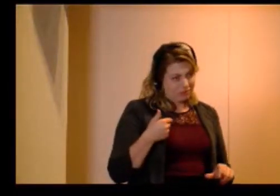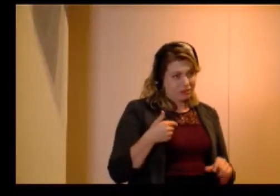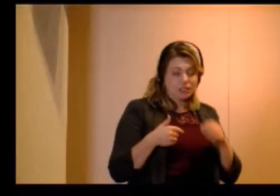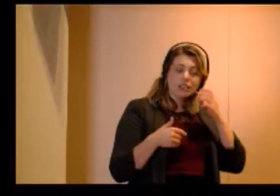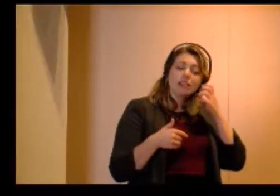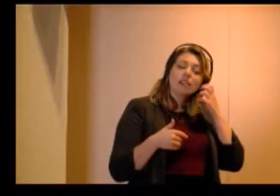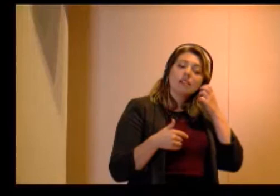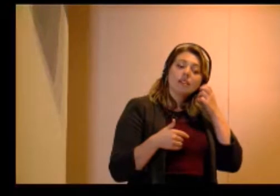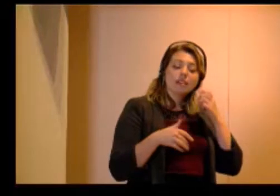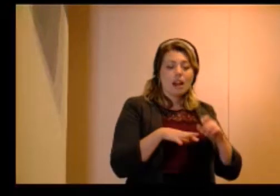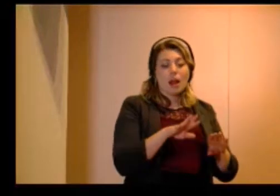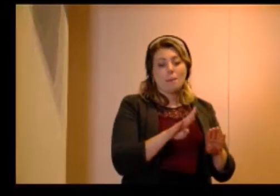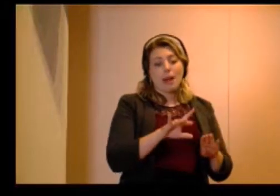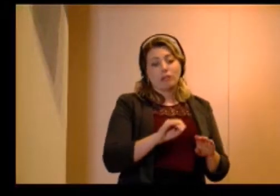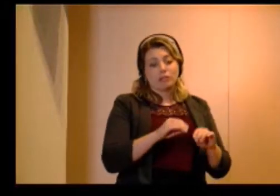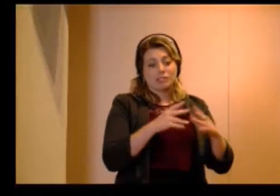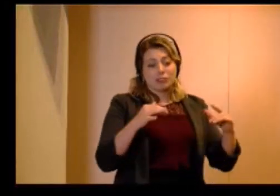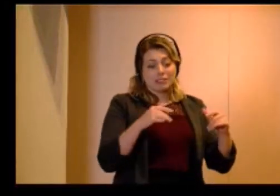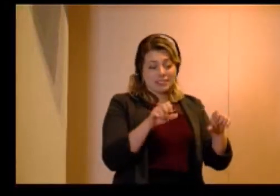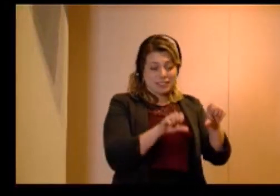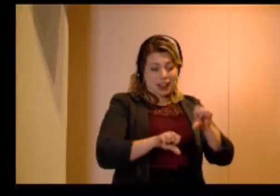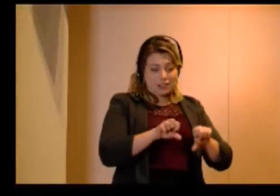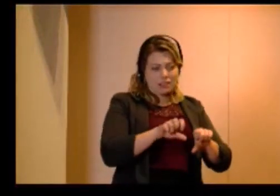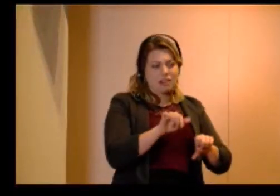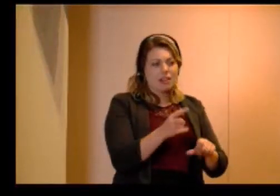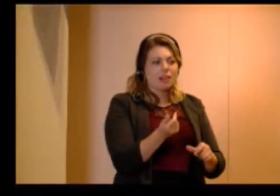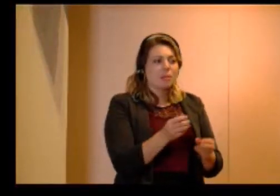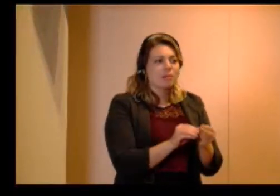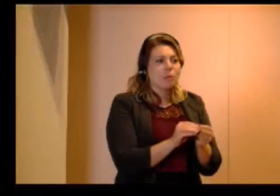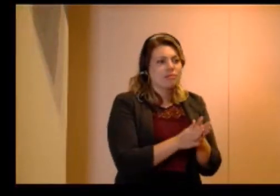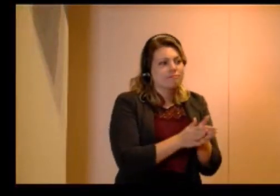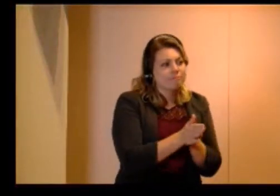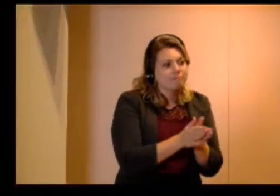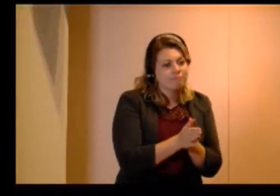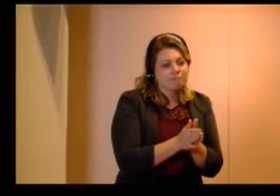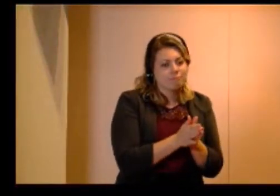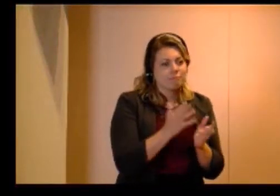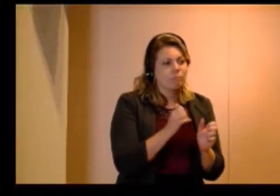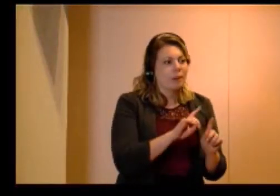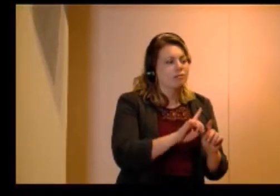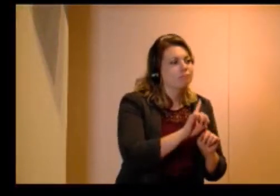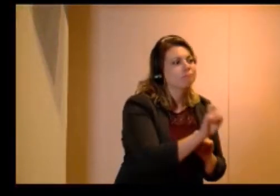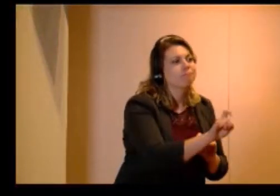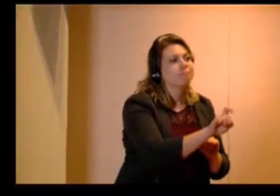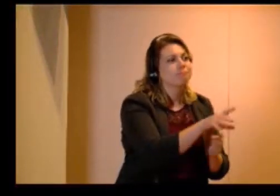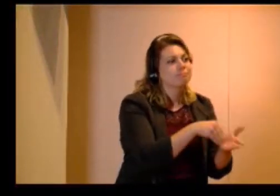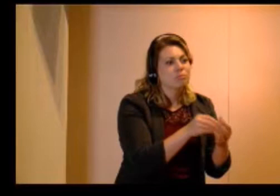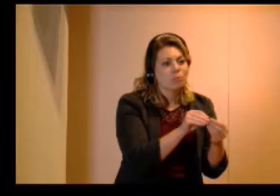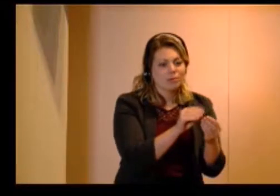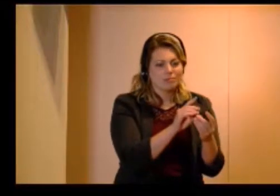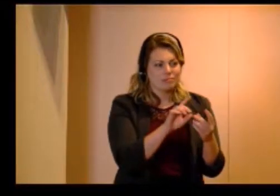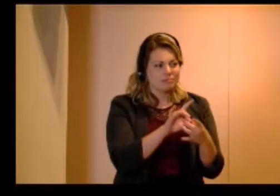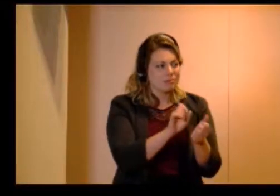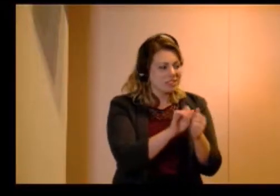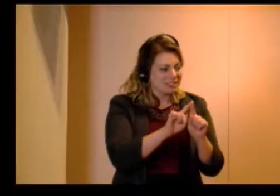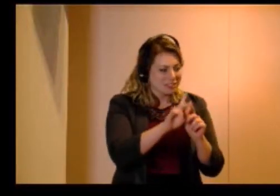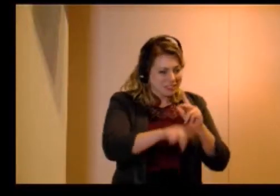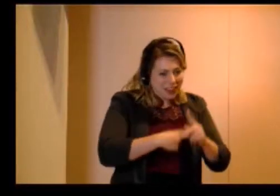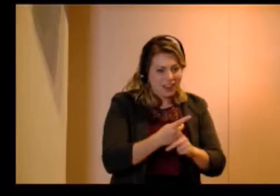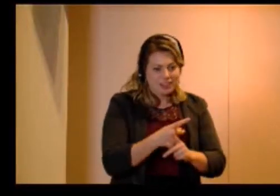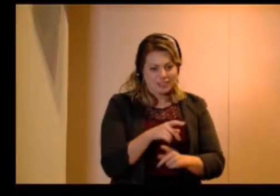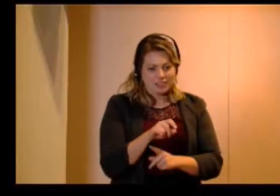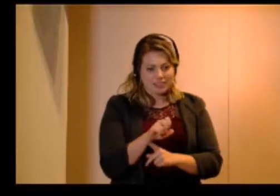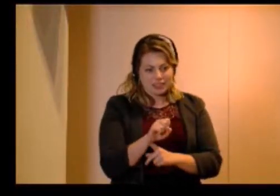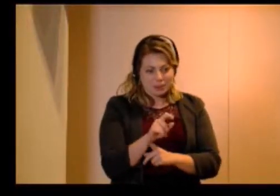biodiversity science, it's more kind of motivation to go out there and learn more about these different types of species, and a collection is a